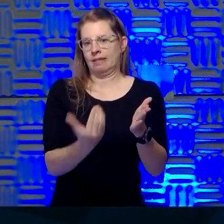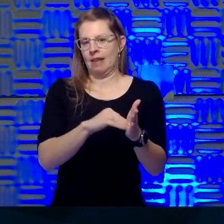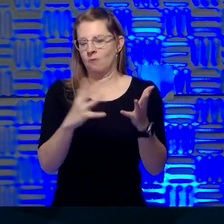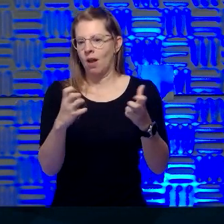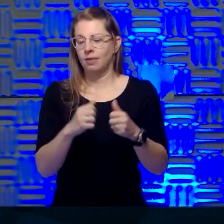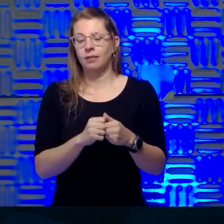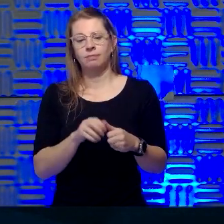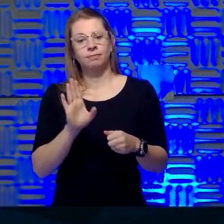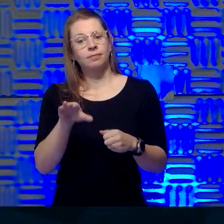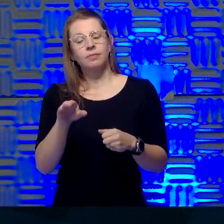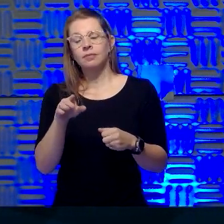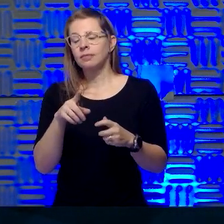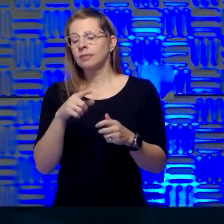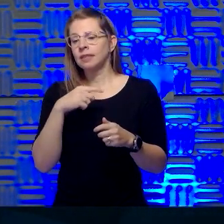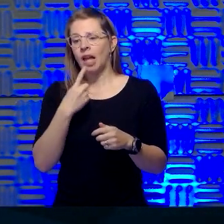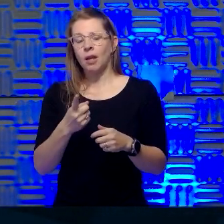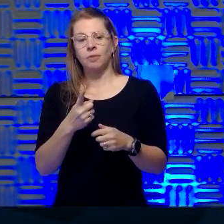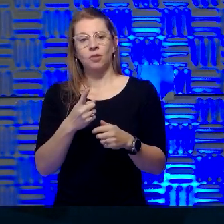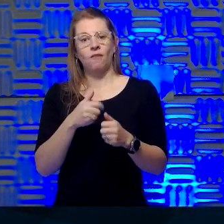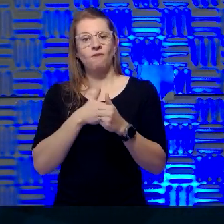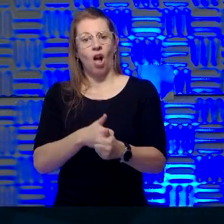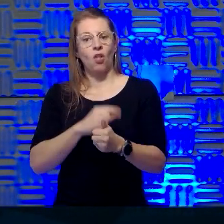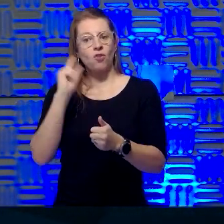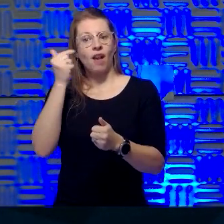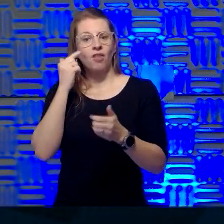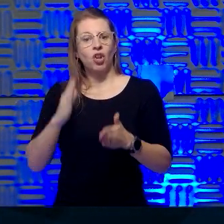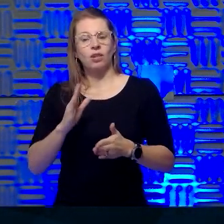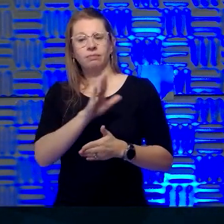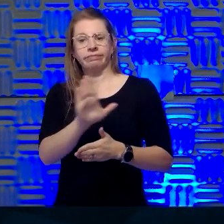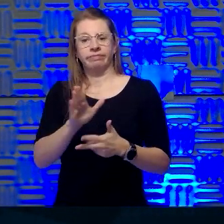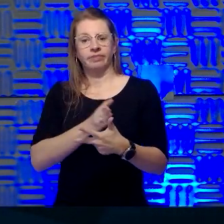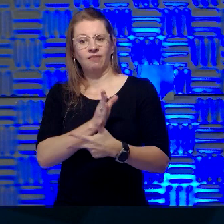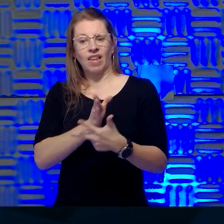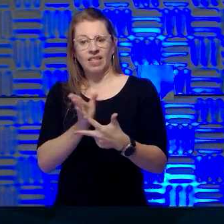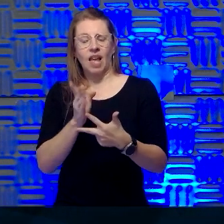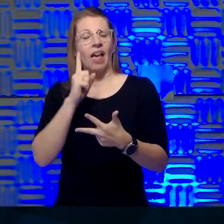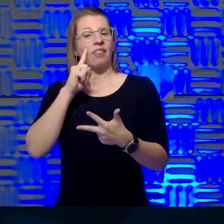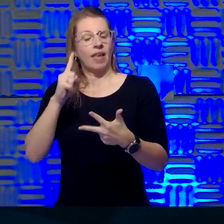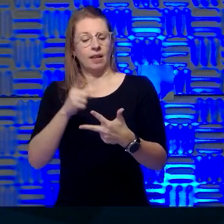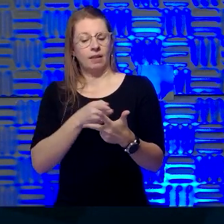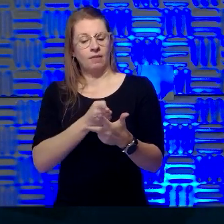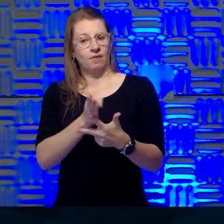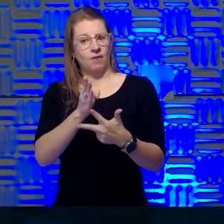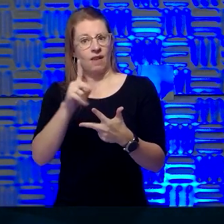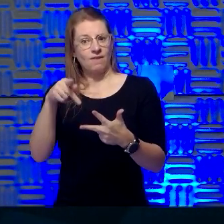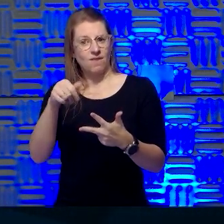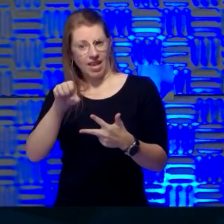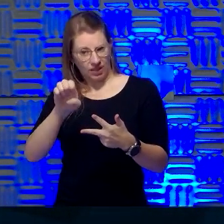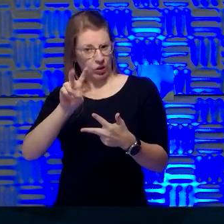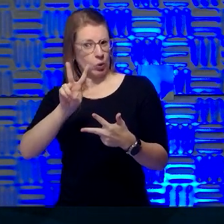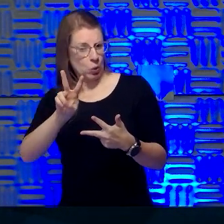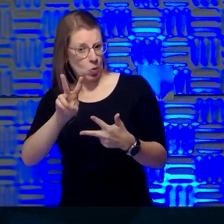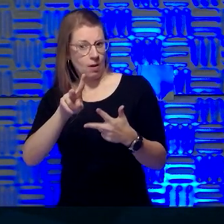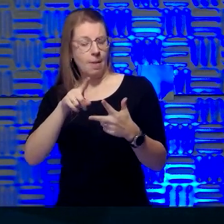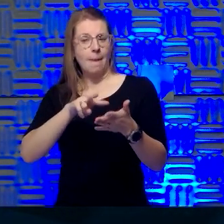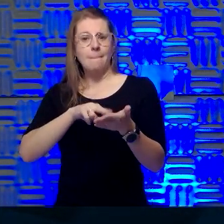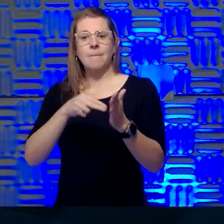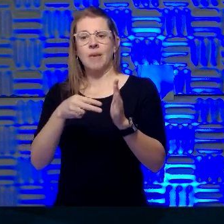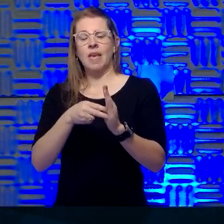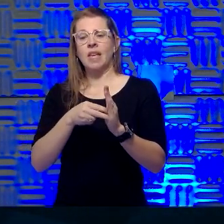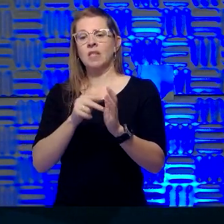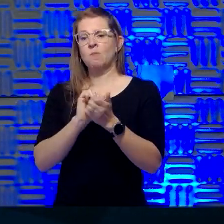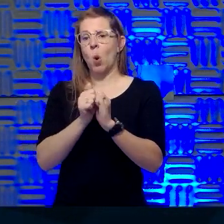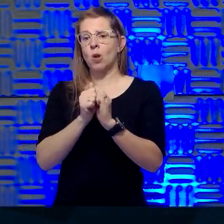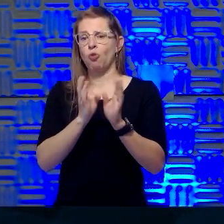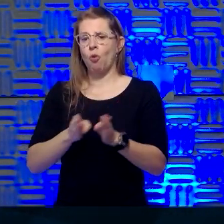them just to follow the phases that the governor's put out, because I believe on phase 2, organized sports can start meeting,